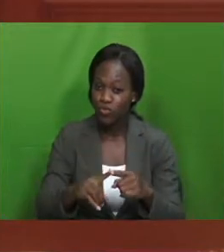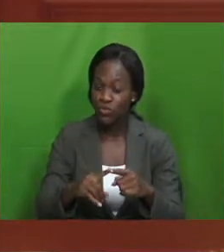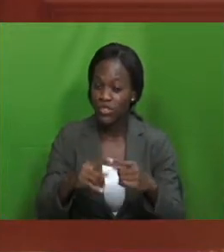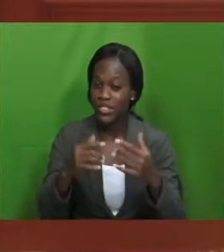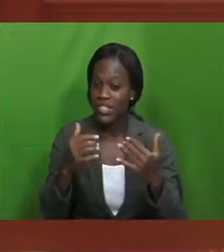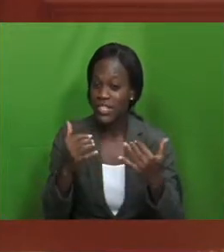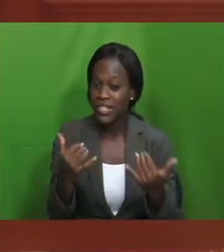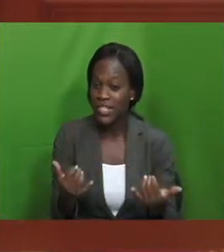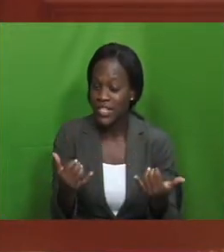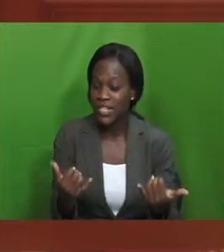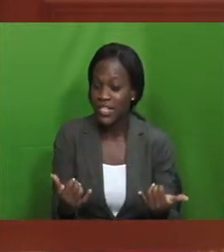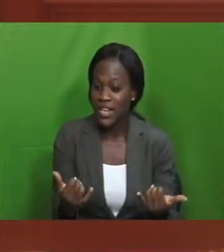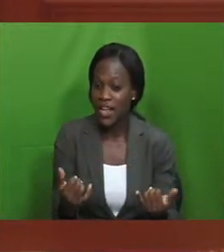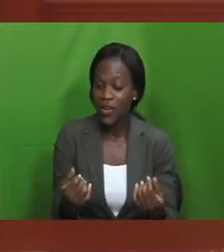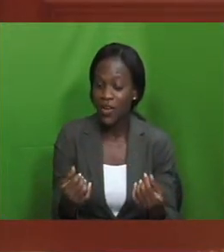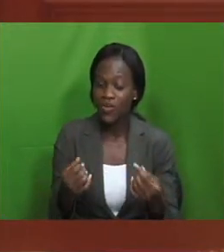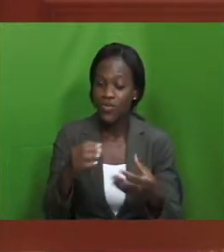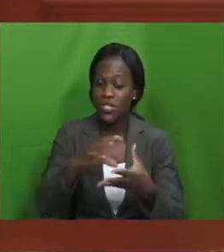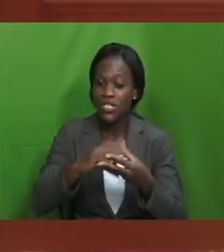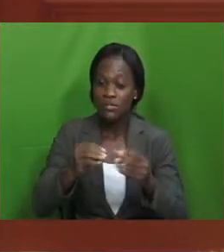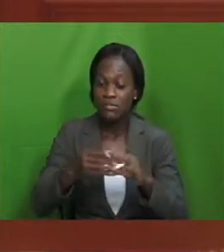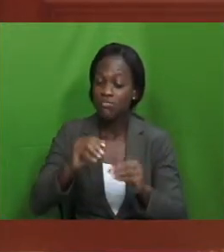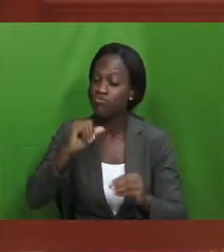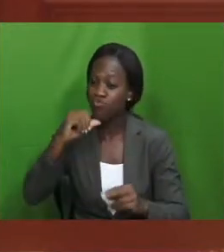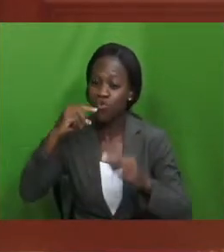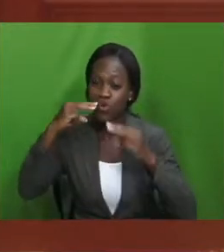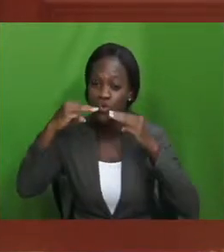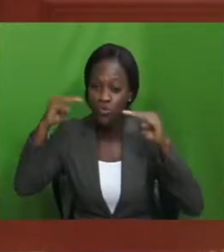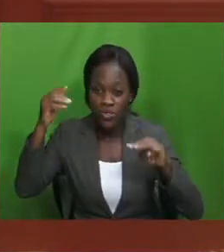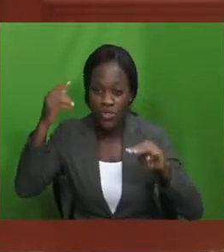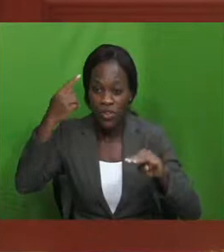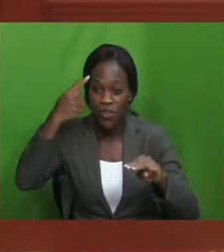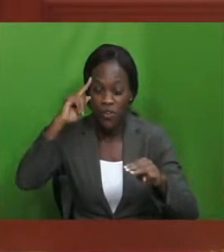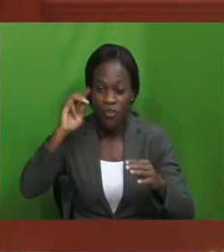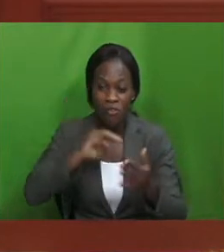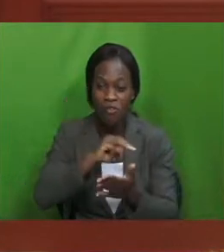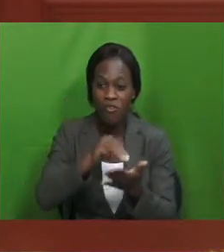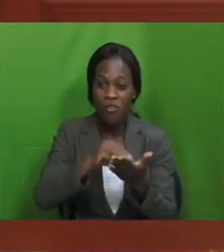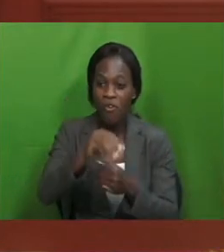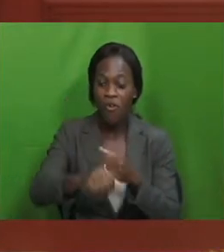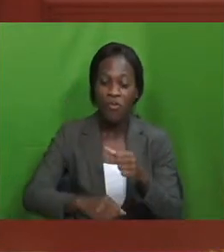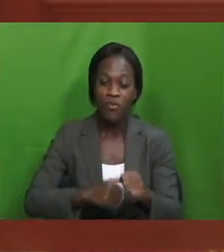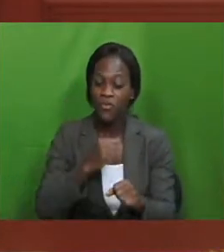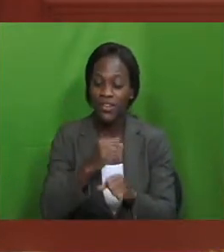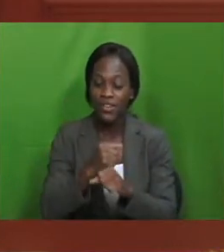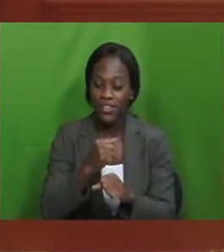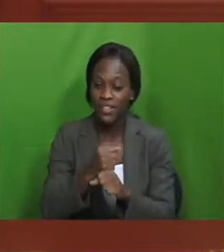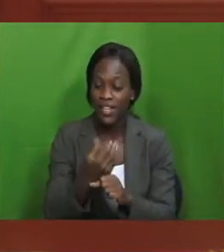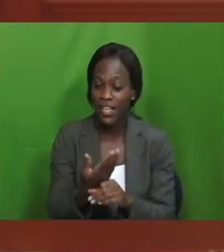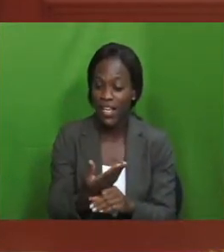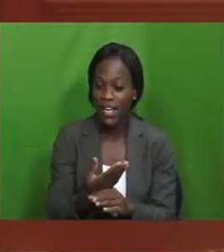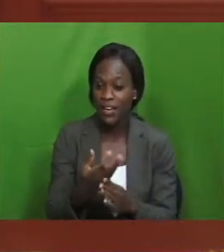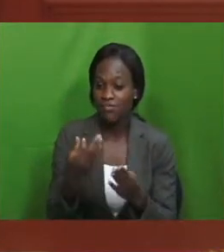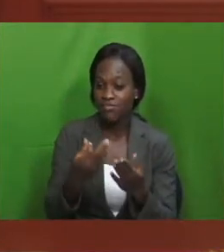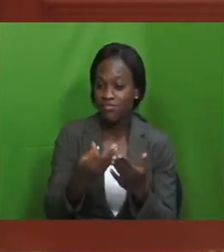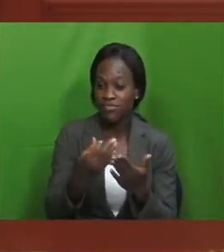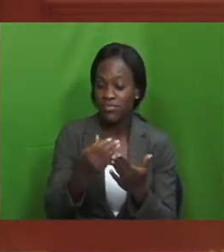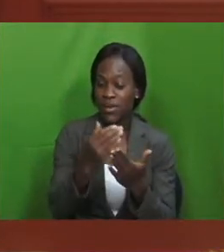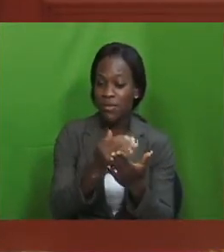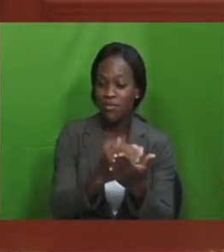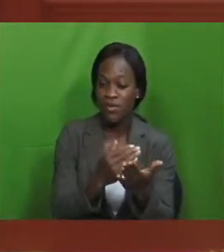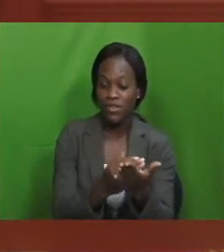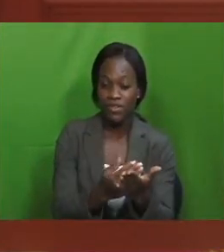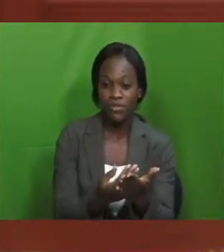become a statement and not a motion on the mid-year fiscal policy review of the 2021 budget